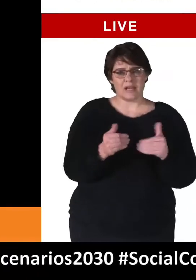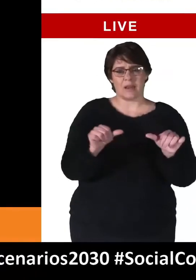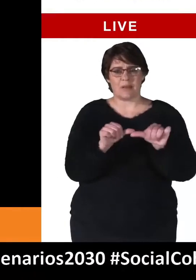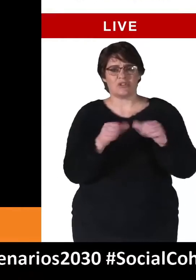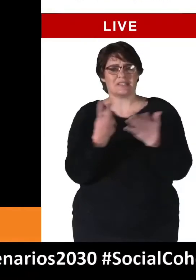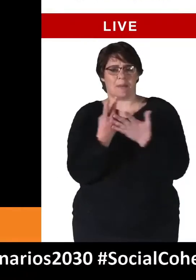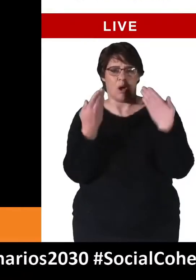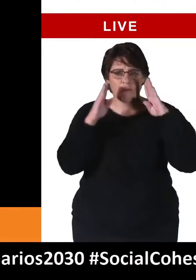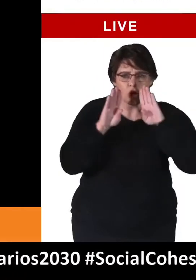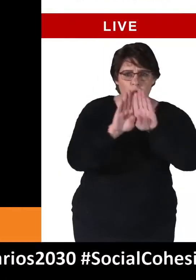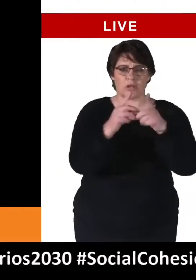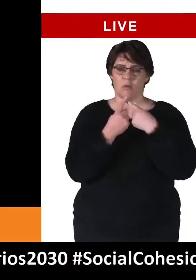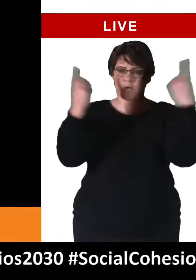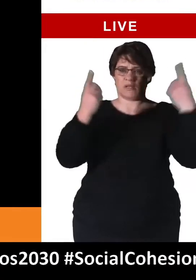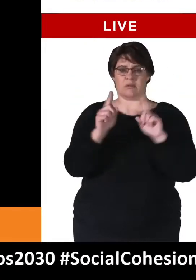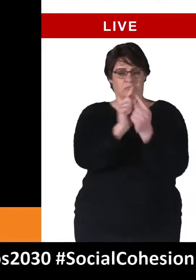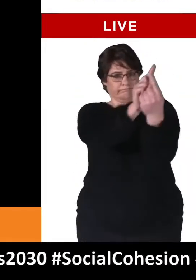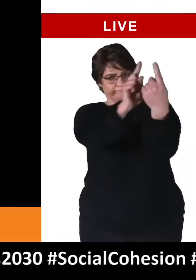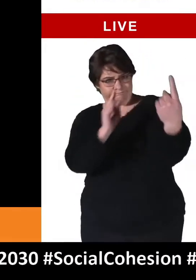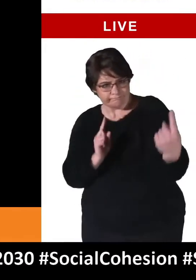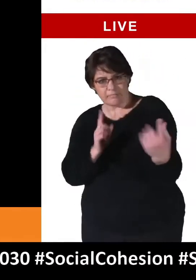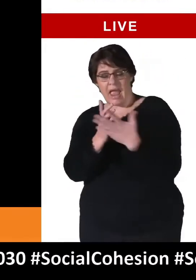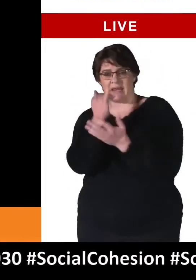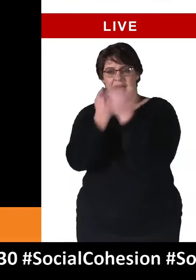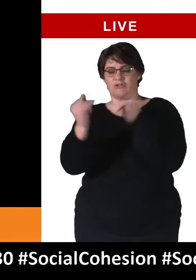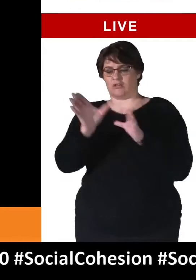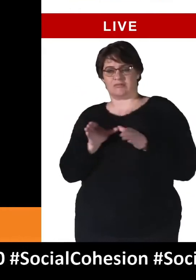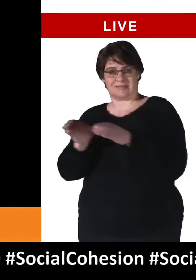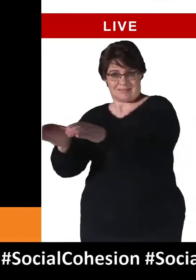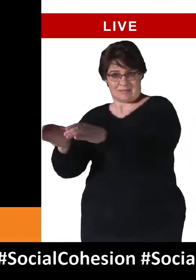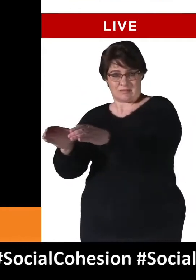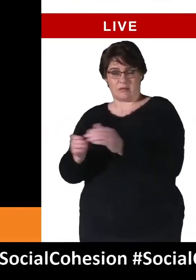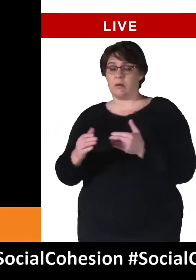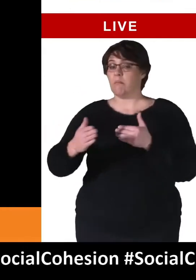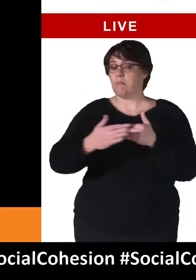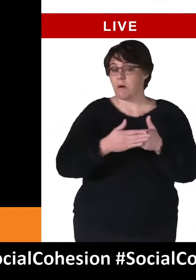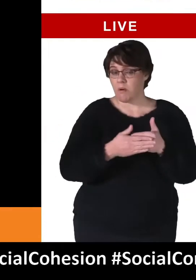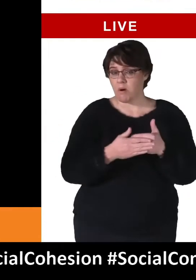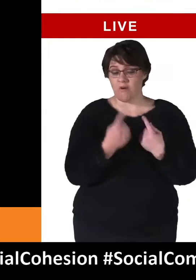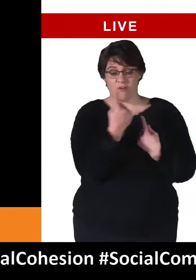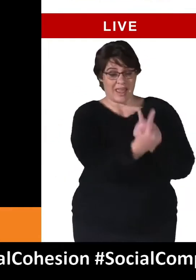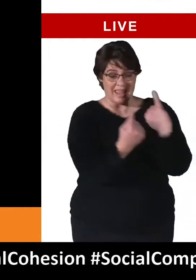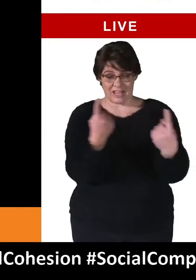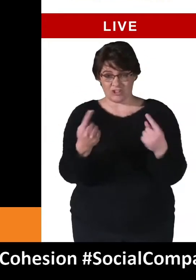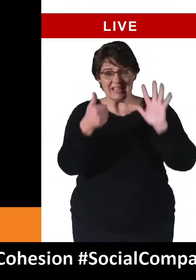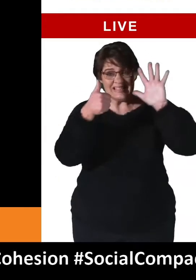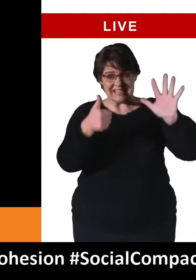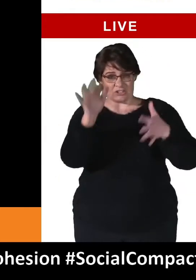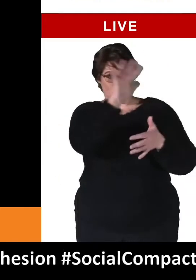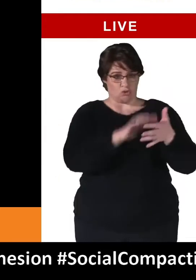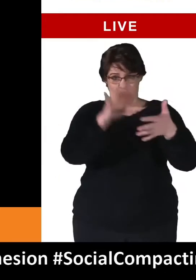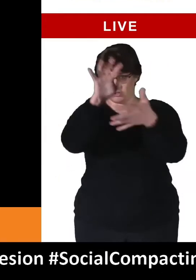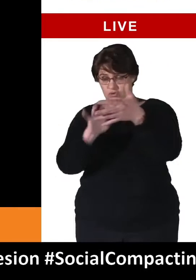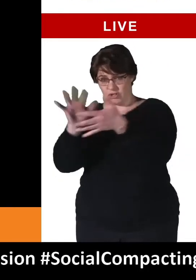lockdown order, social distancing, and isolation. Furthermore, for each of the 6 COVID scenarios,